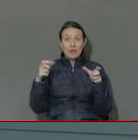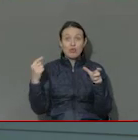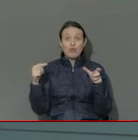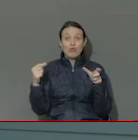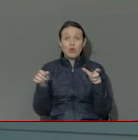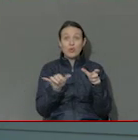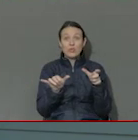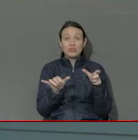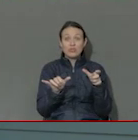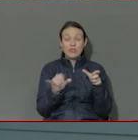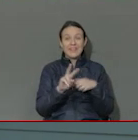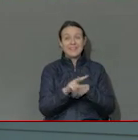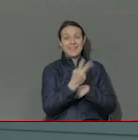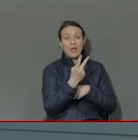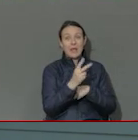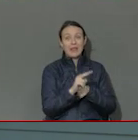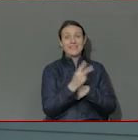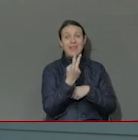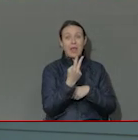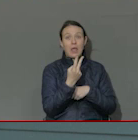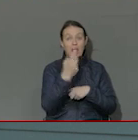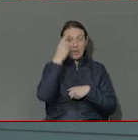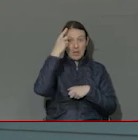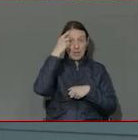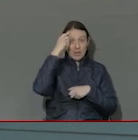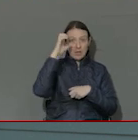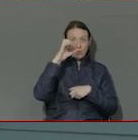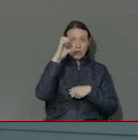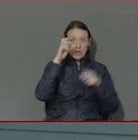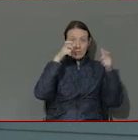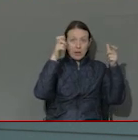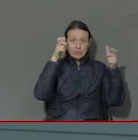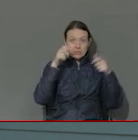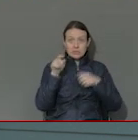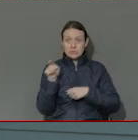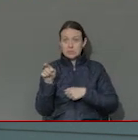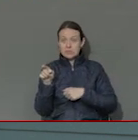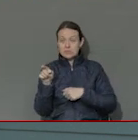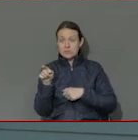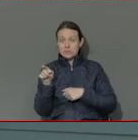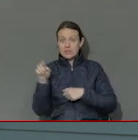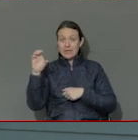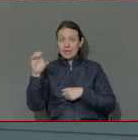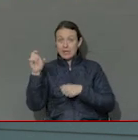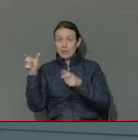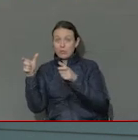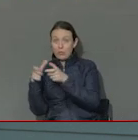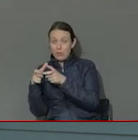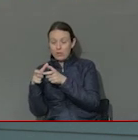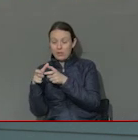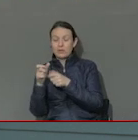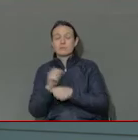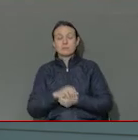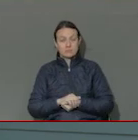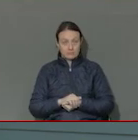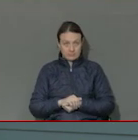Skull 2, right? Skull 2 has a larger cranium, while skull 1 has a small cranium.